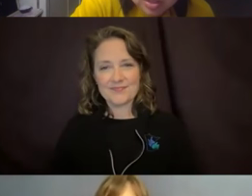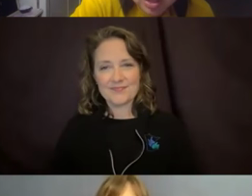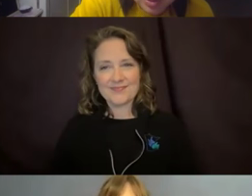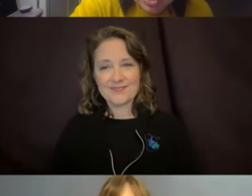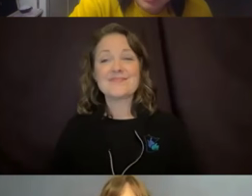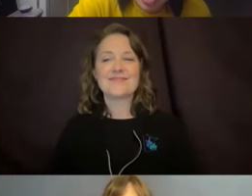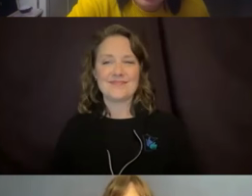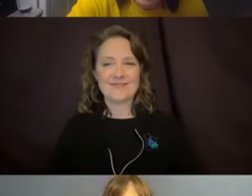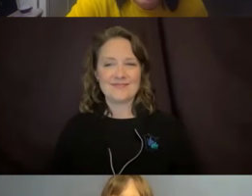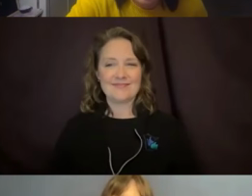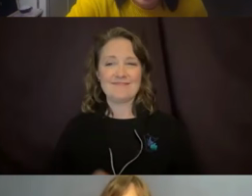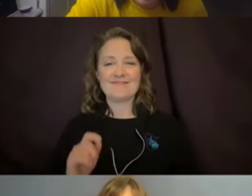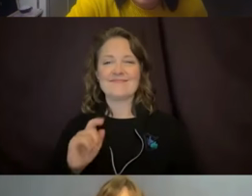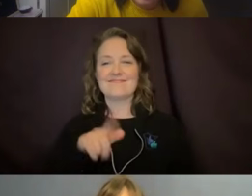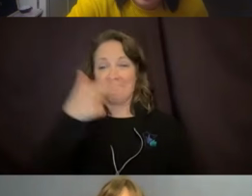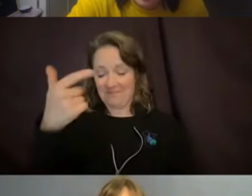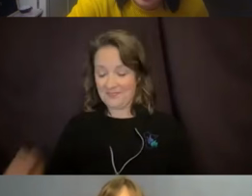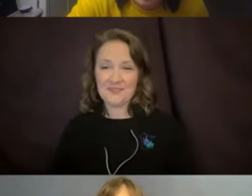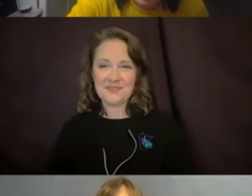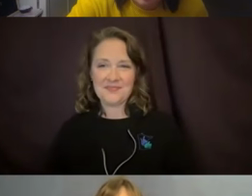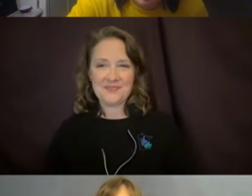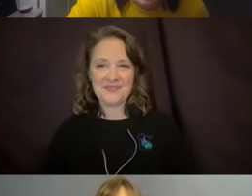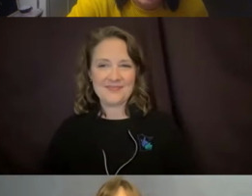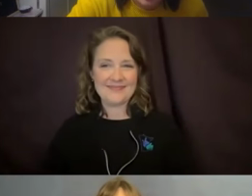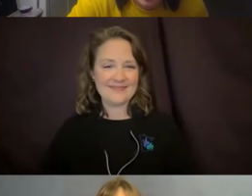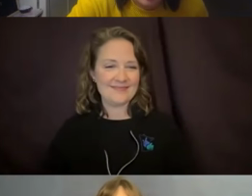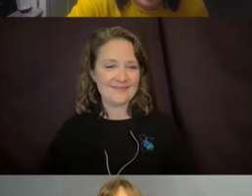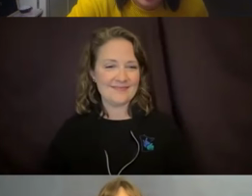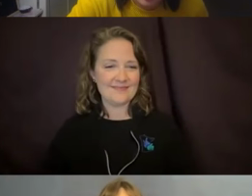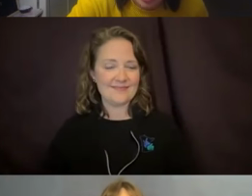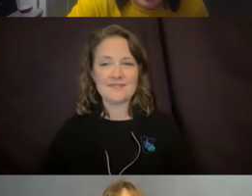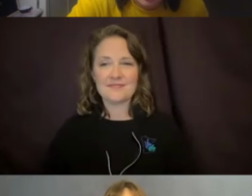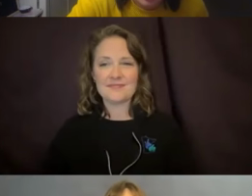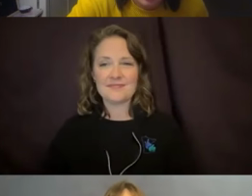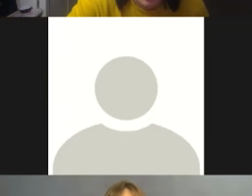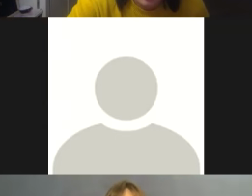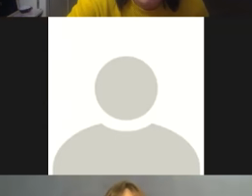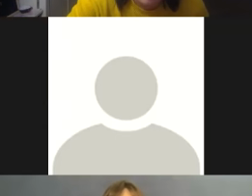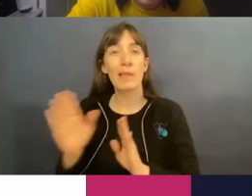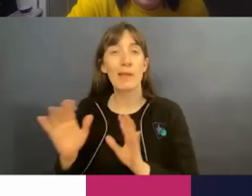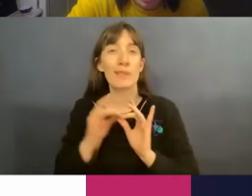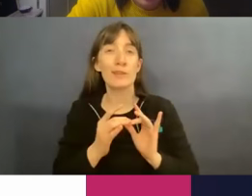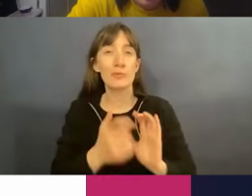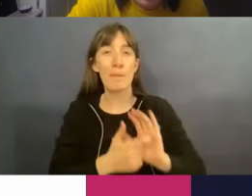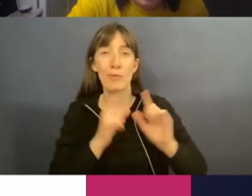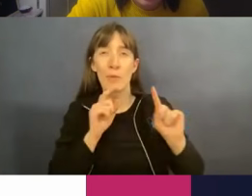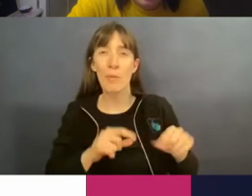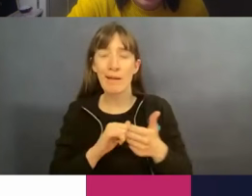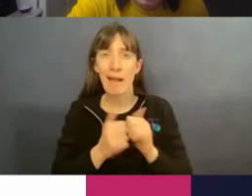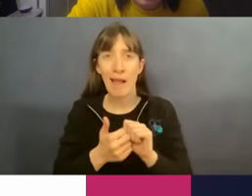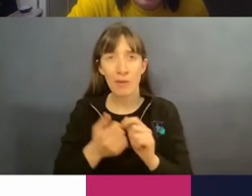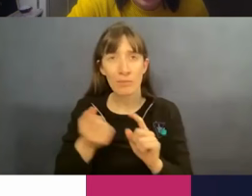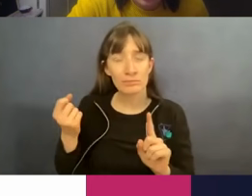I see there's another question of how is safety planning relevant to mandated reporters? For example, there's retaliation for the